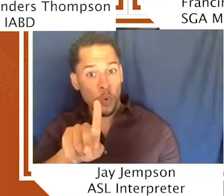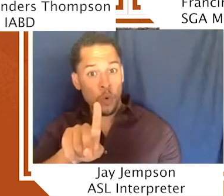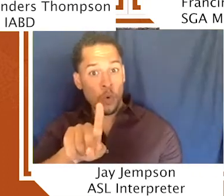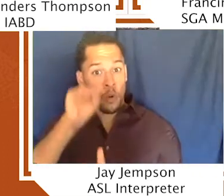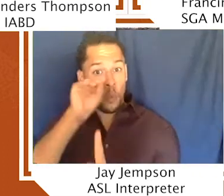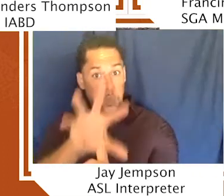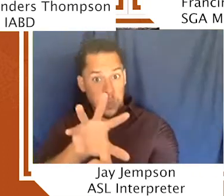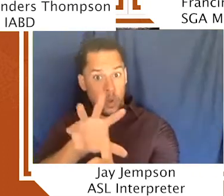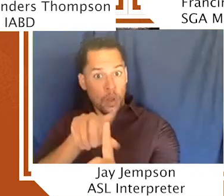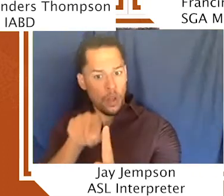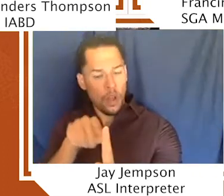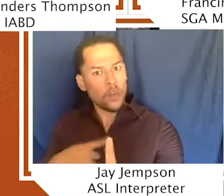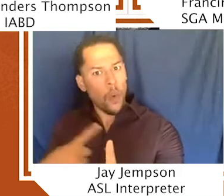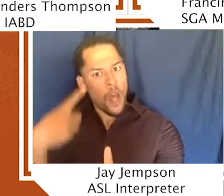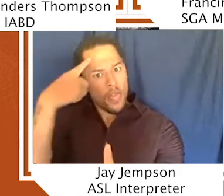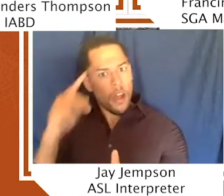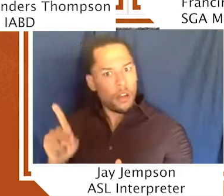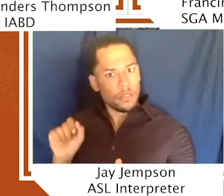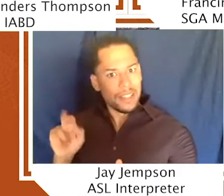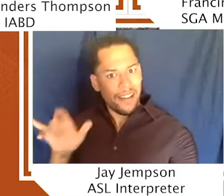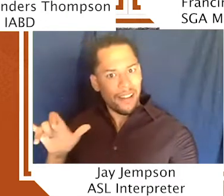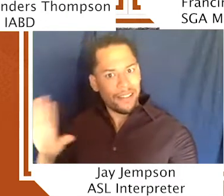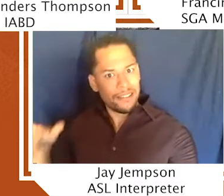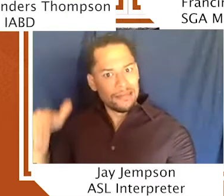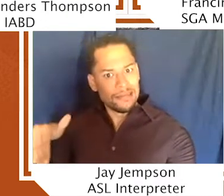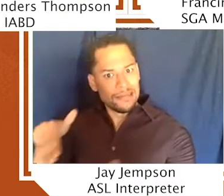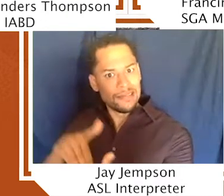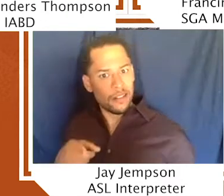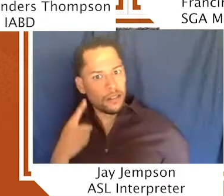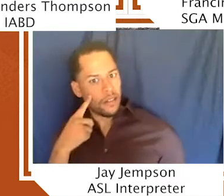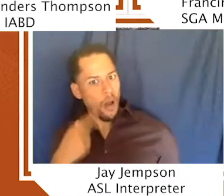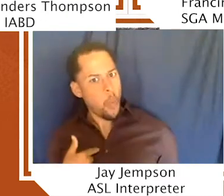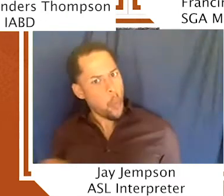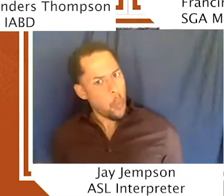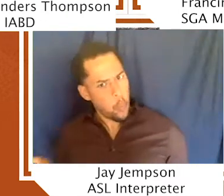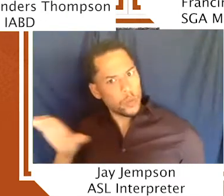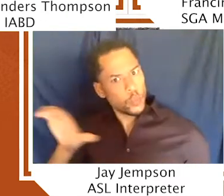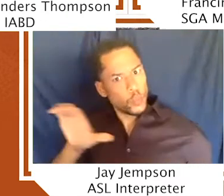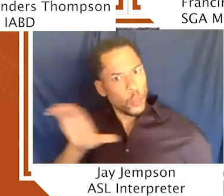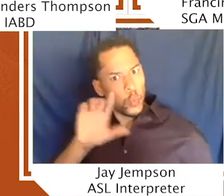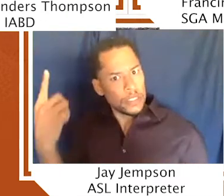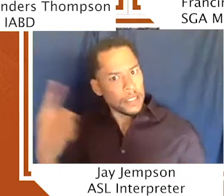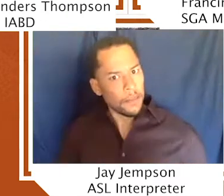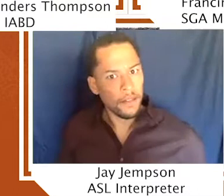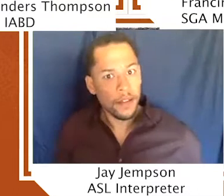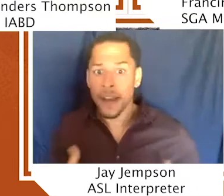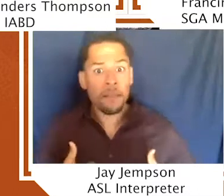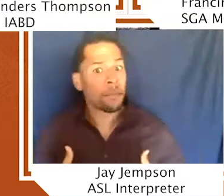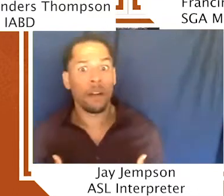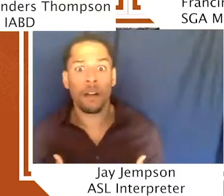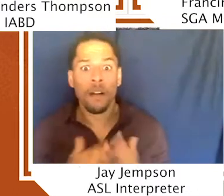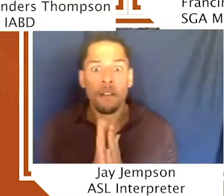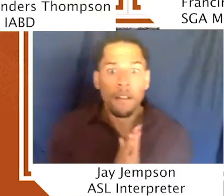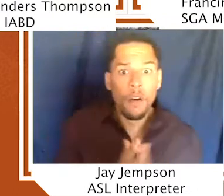like really, they're really going to do something. And I've been waiting and waiting and waiting for this to happen,